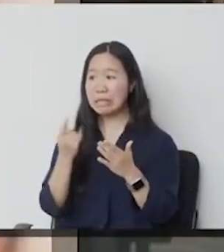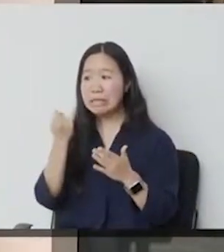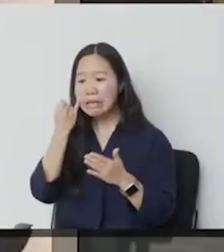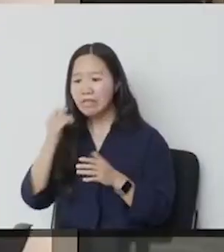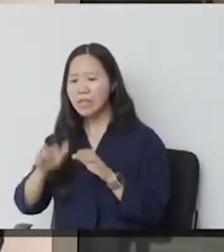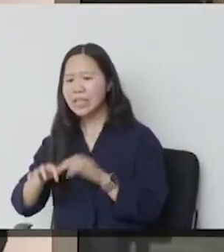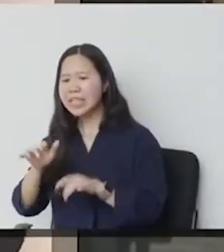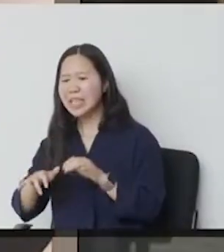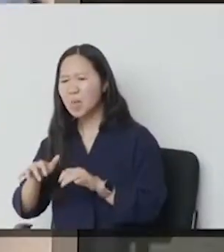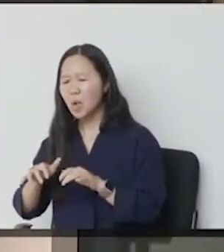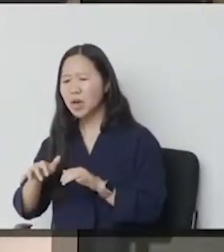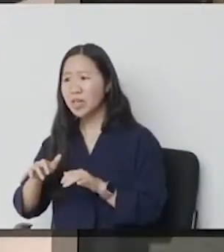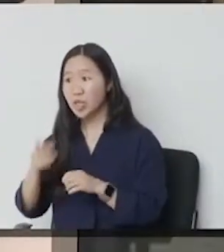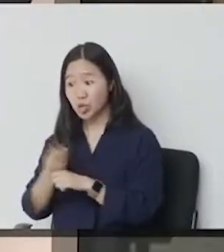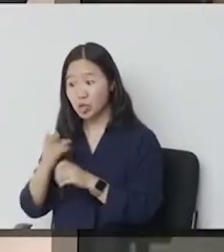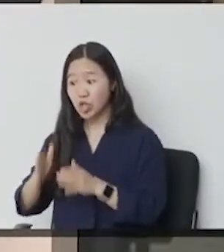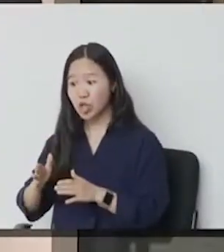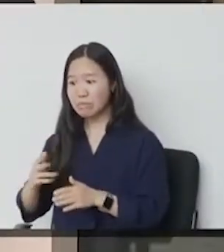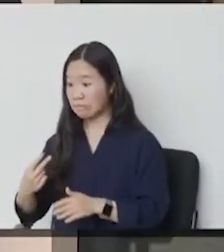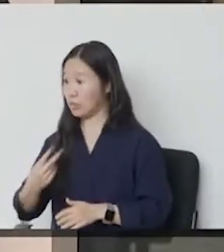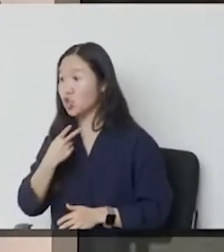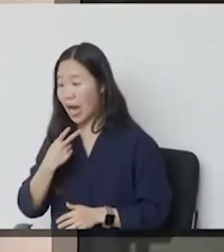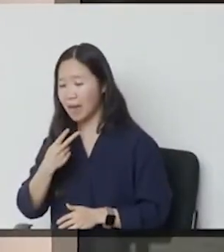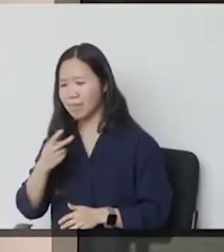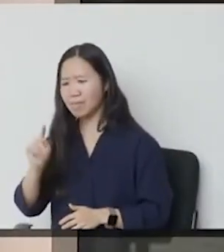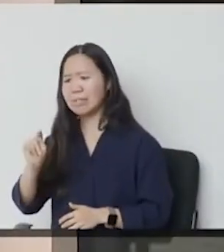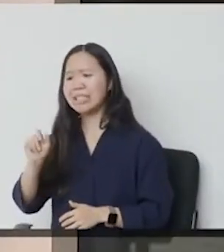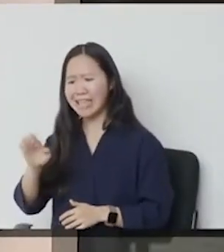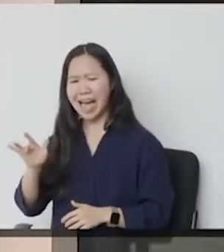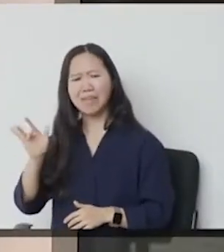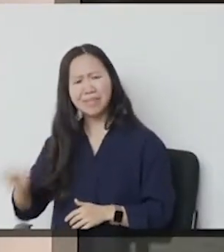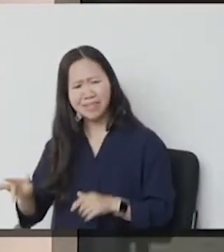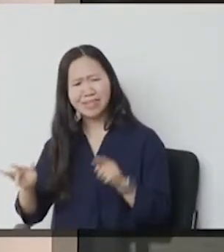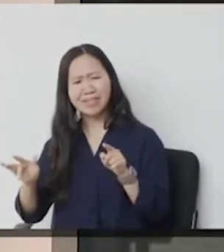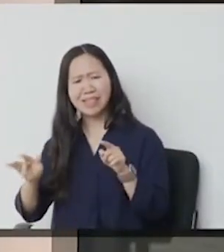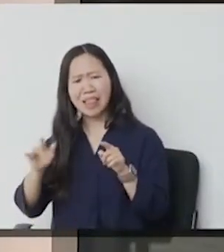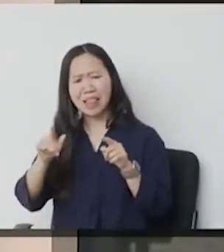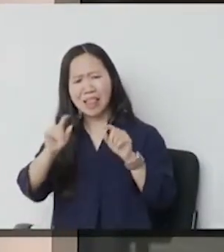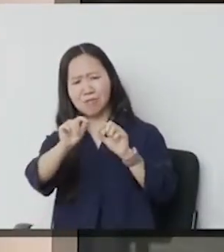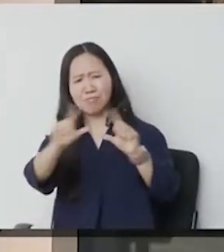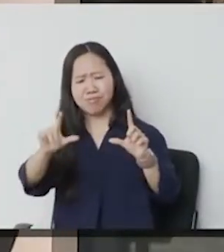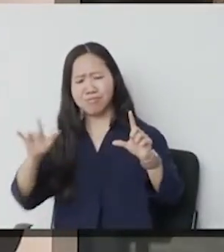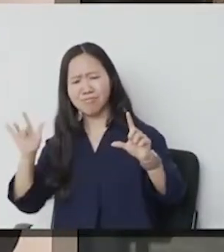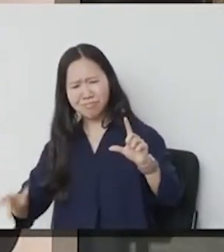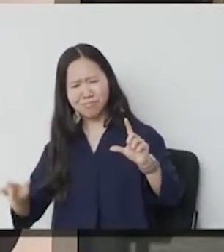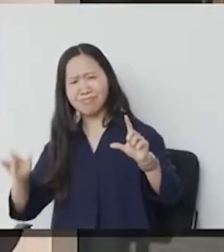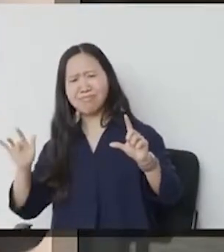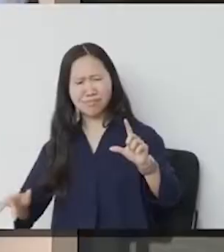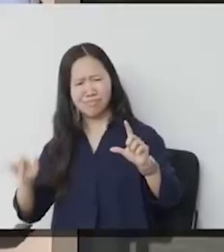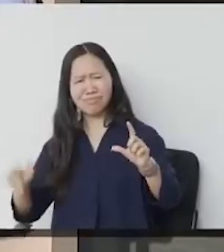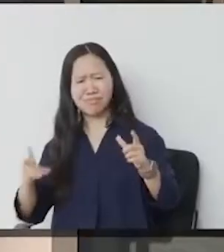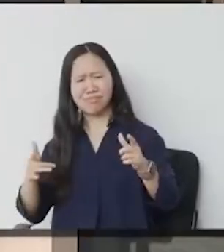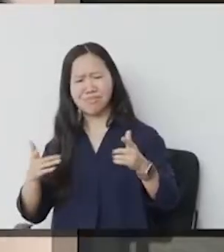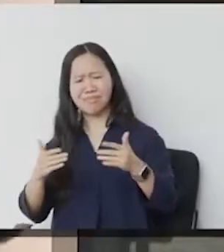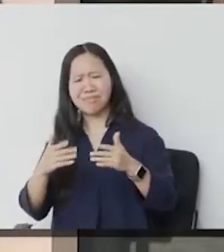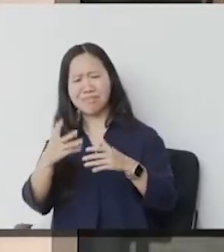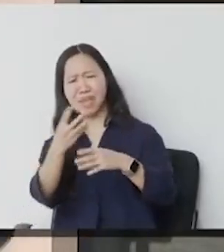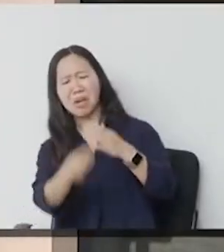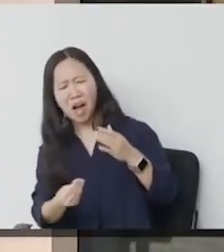That's a keyboard trap, because you're going to be tabbing. The moment focus gets on that field, it blurs away, and it's gone.